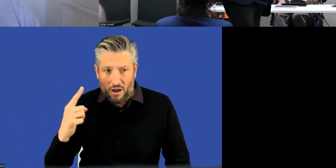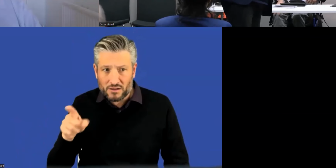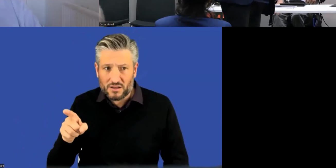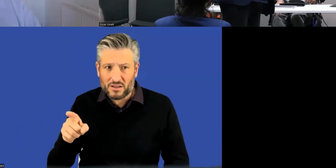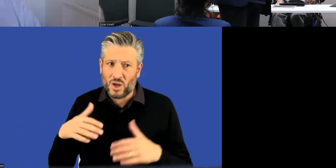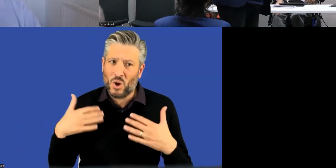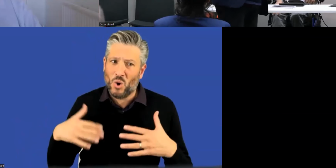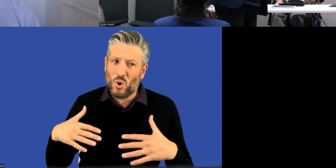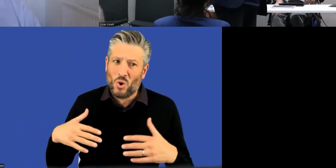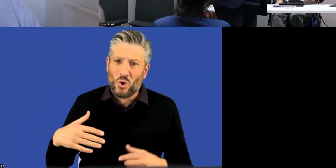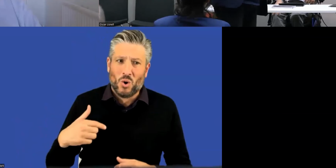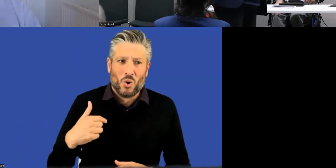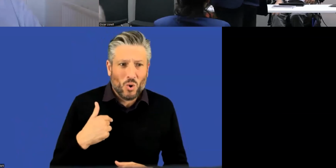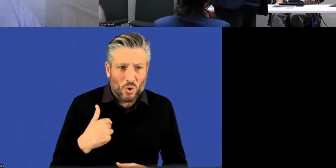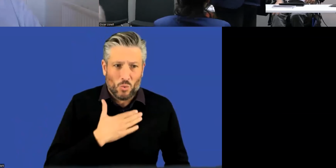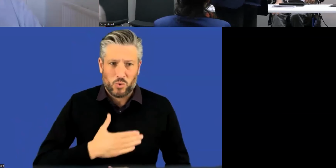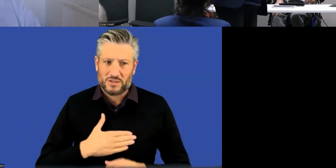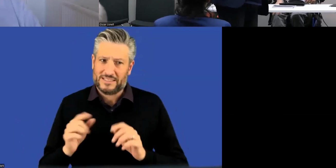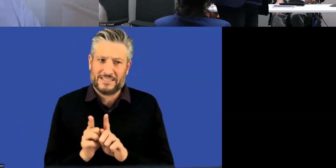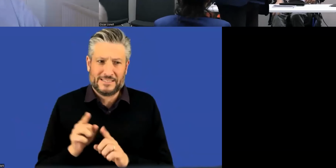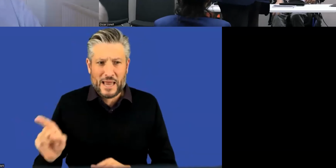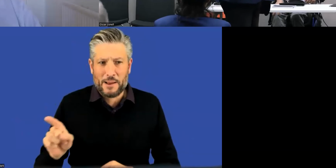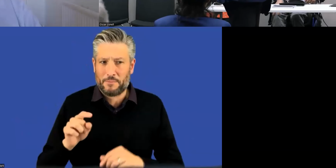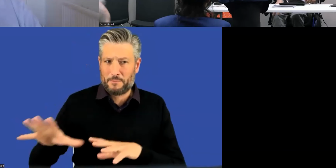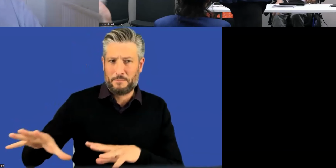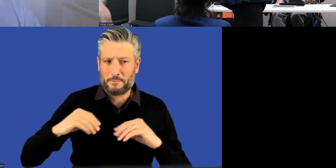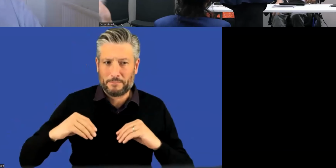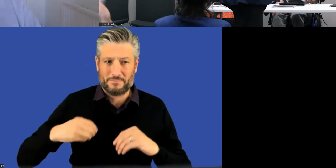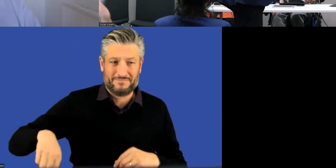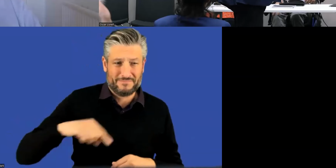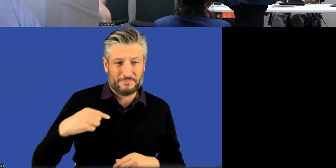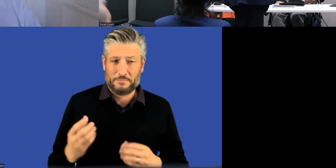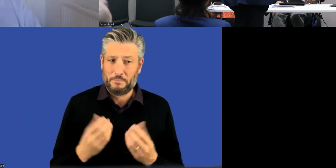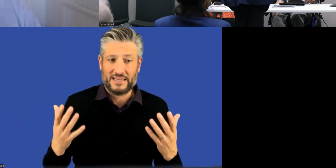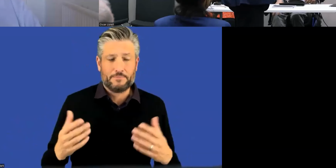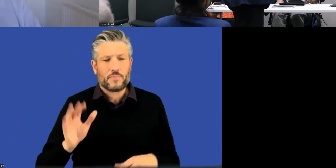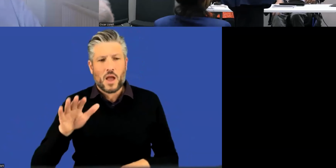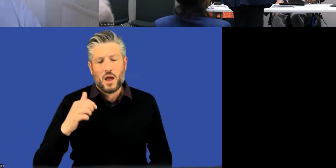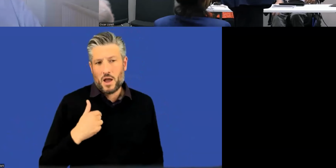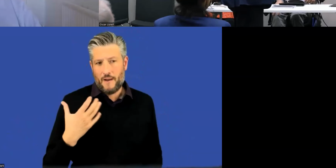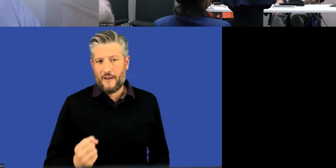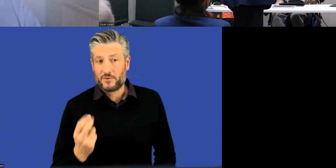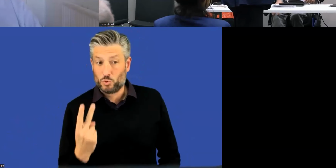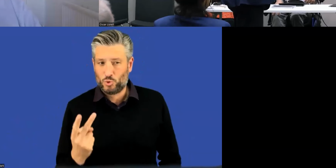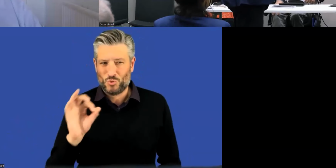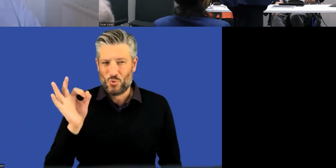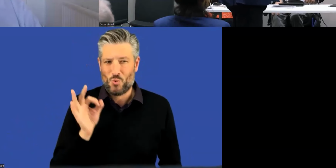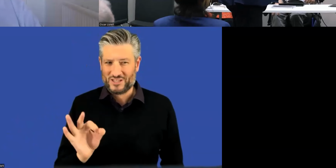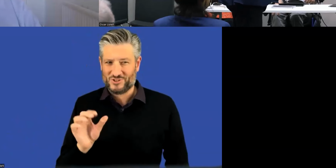And then it came to another big threshold, which I want Clarence to tell you about himself. So Clarence, I've got two questions, so I'm going to say them right now at the